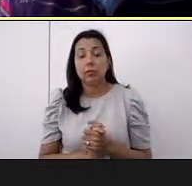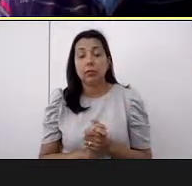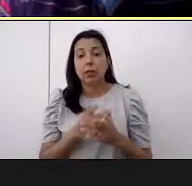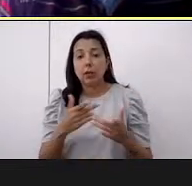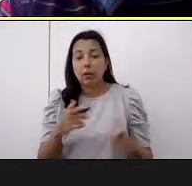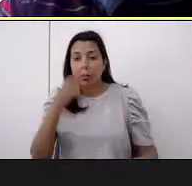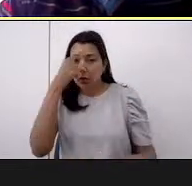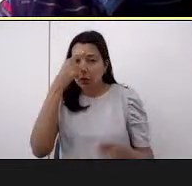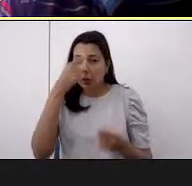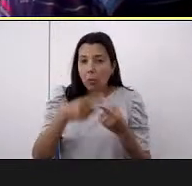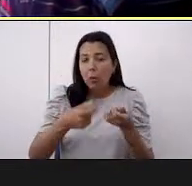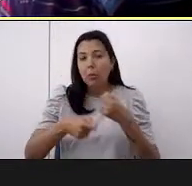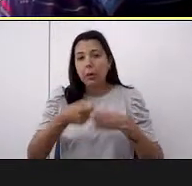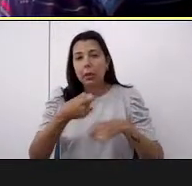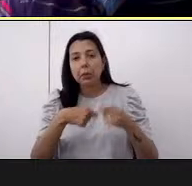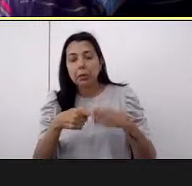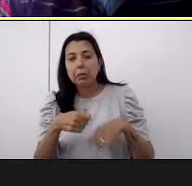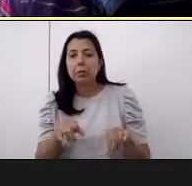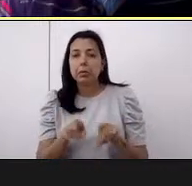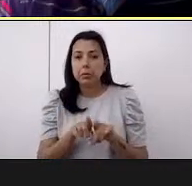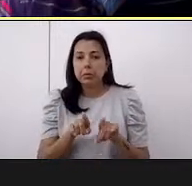rather than on command and control.